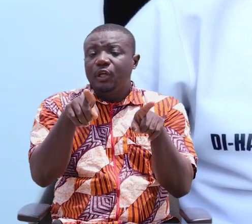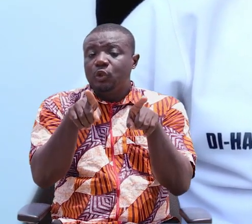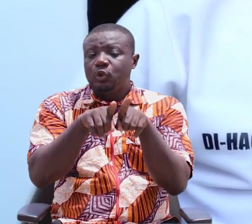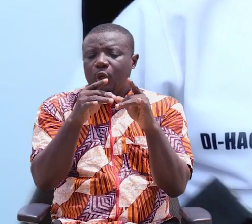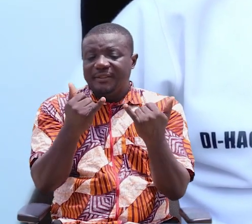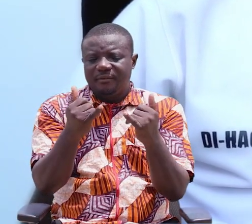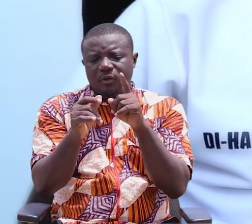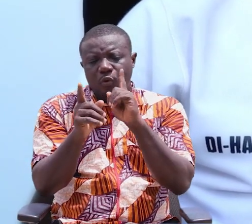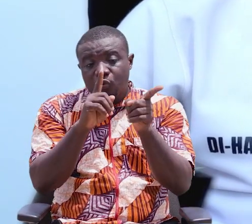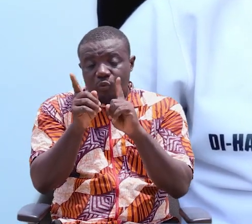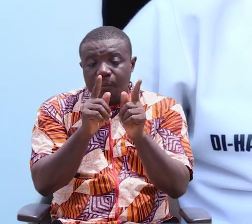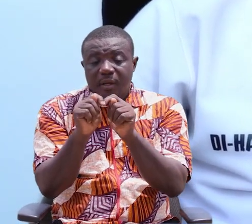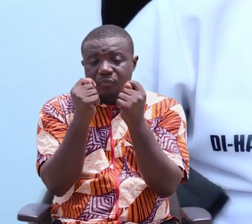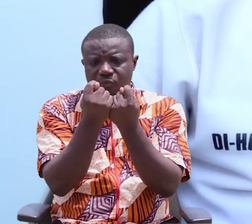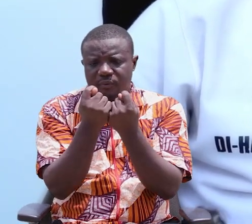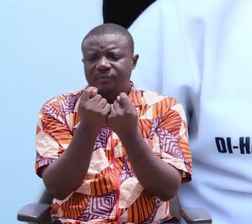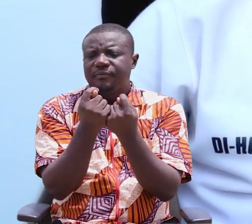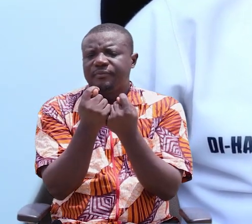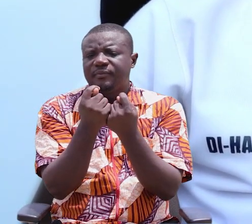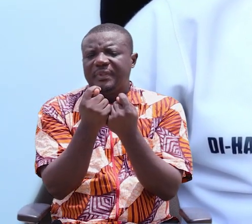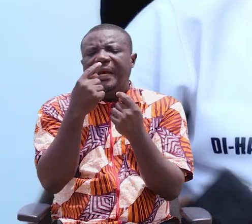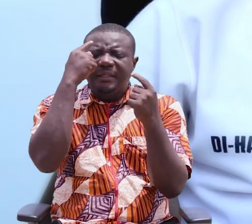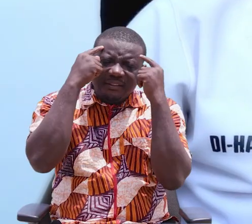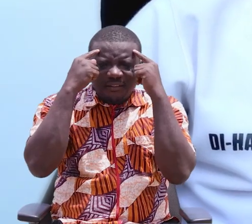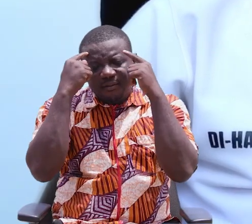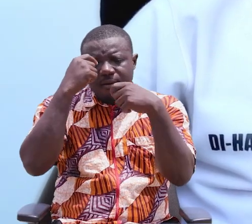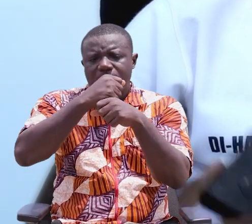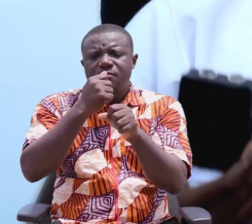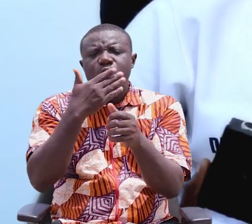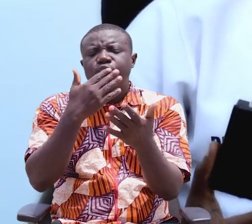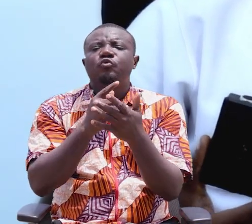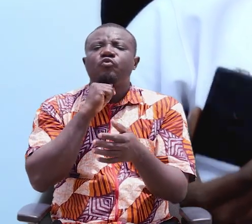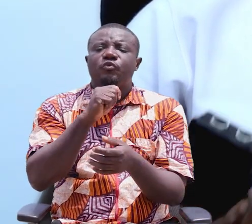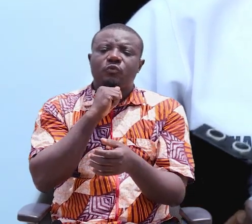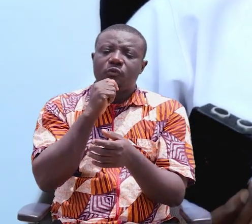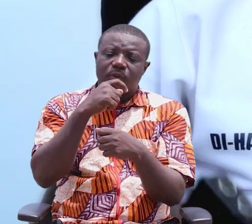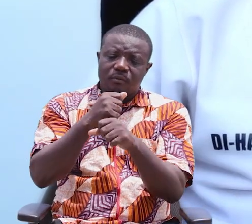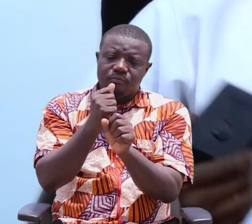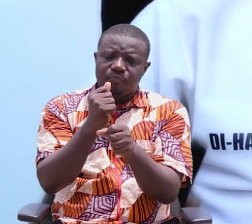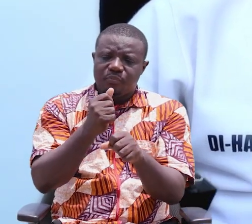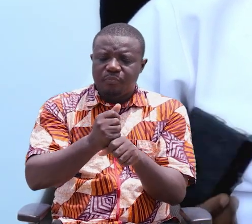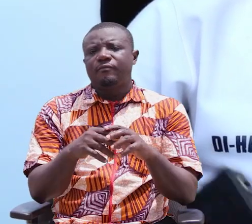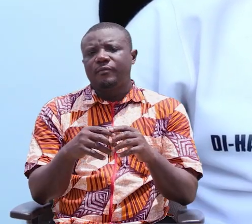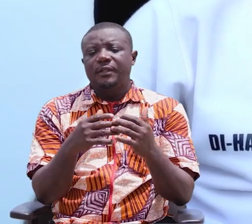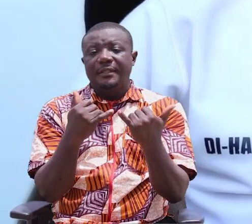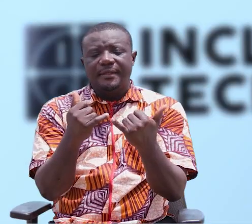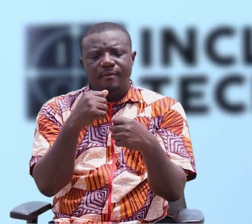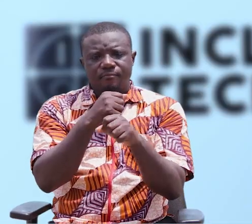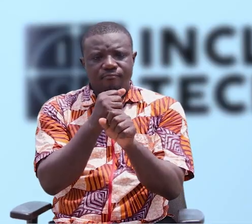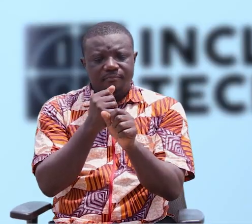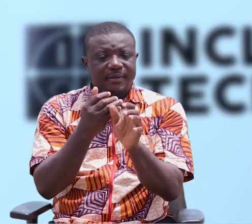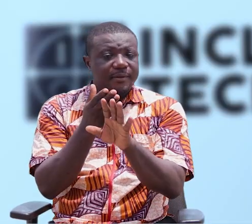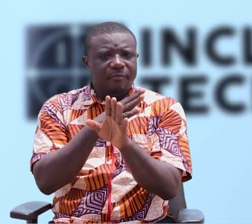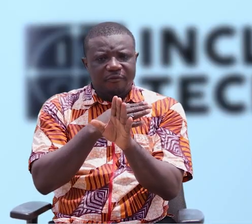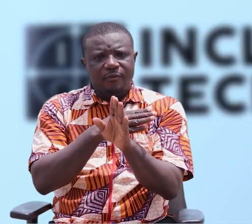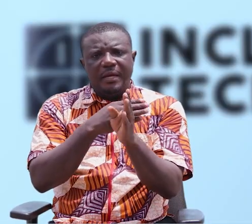So as innovators, we came together with our team members to come up with this device to help them in navigation. So during